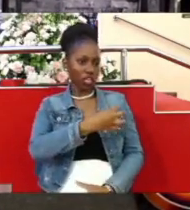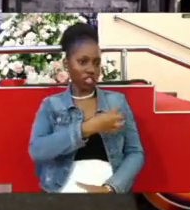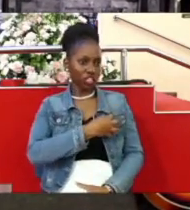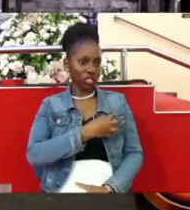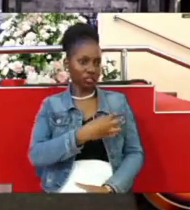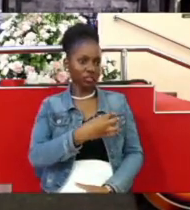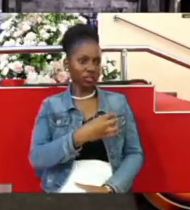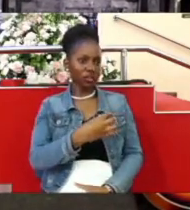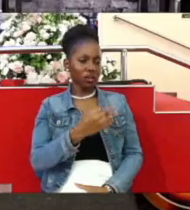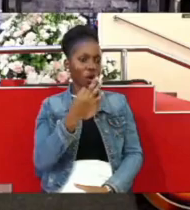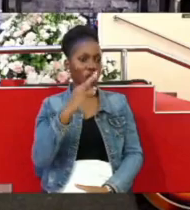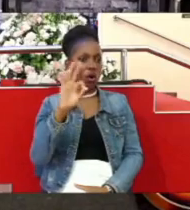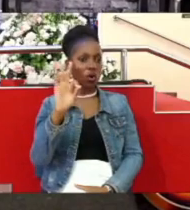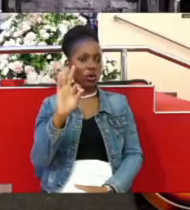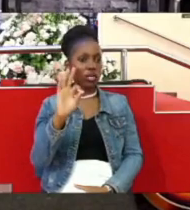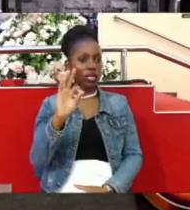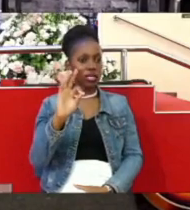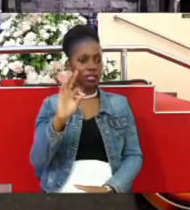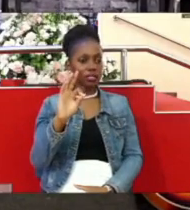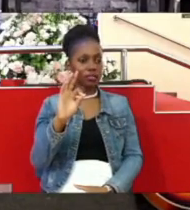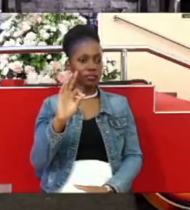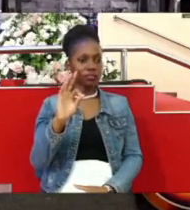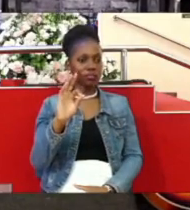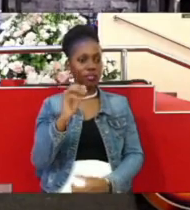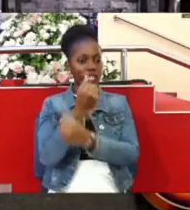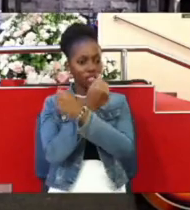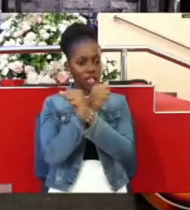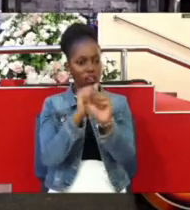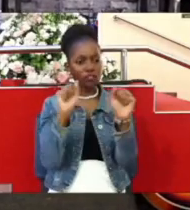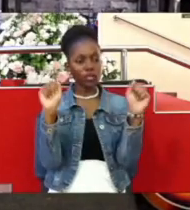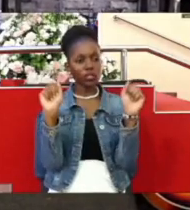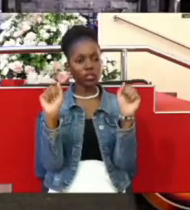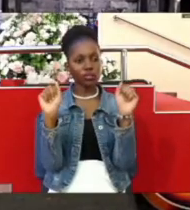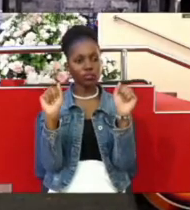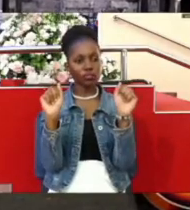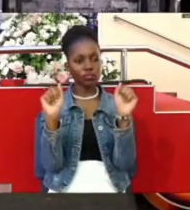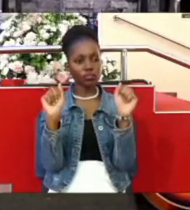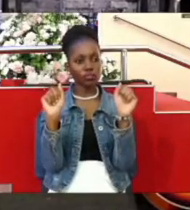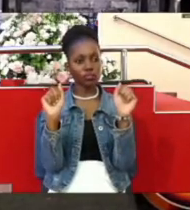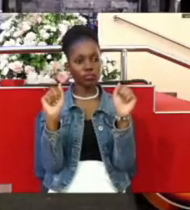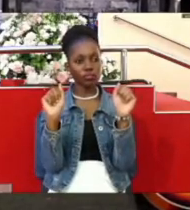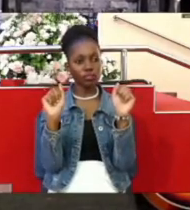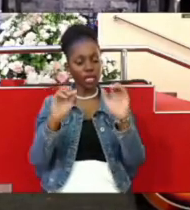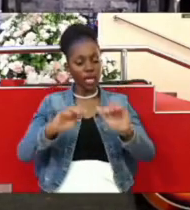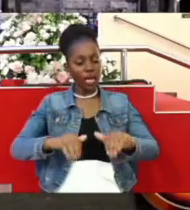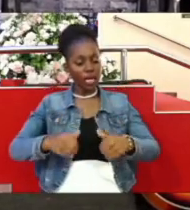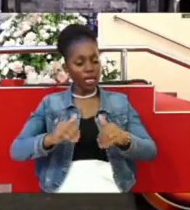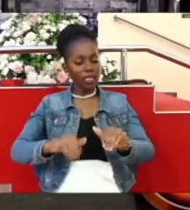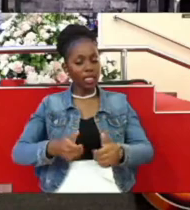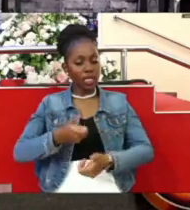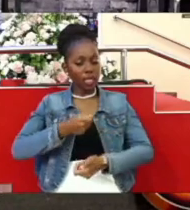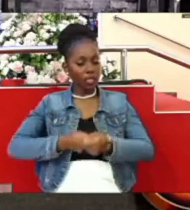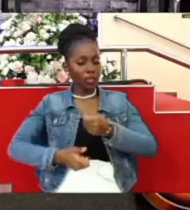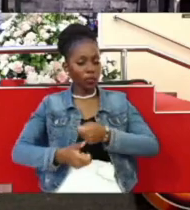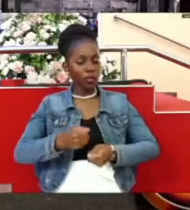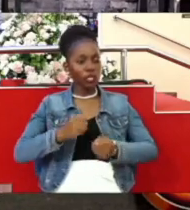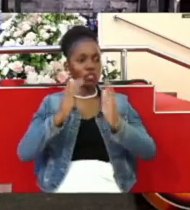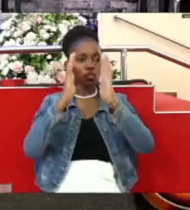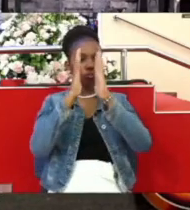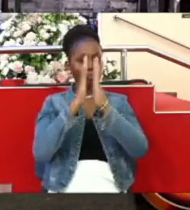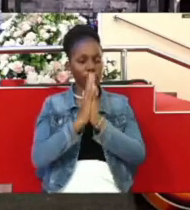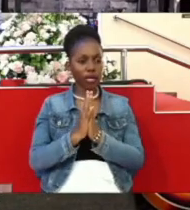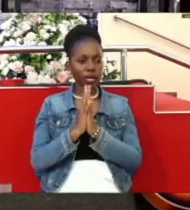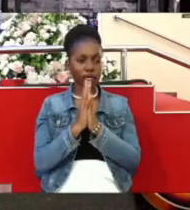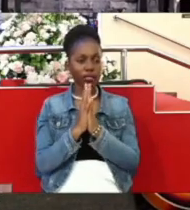wells of revival. Kama vile kuchimba vizima vya ufufuo. Digging the wells of being prayerful. Vizima vya